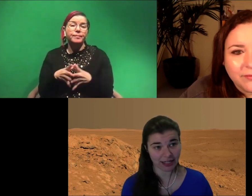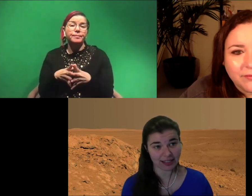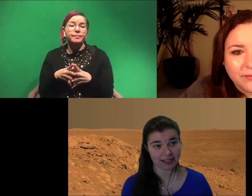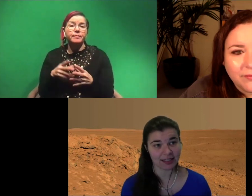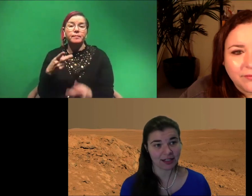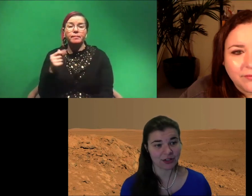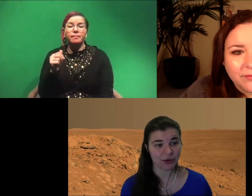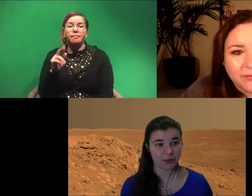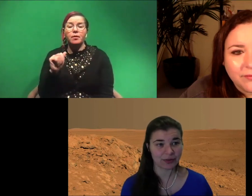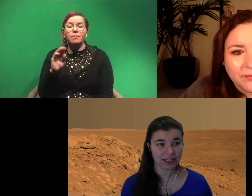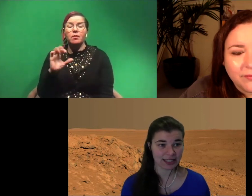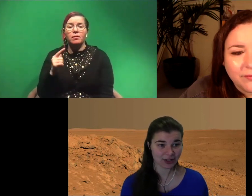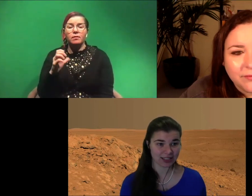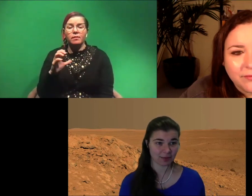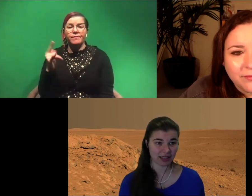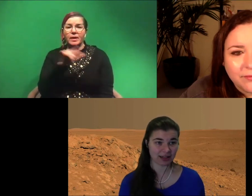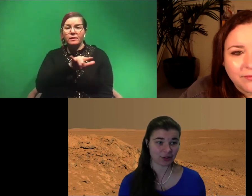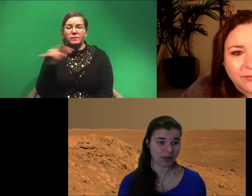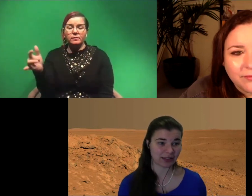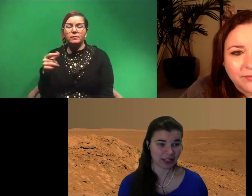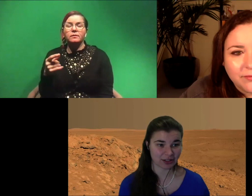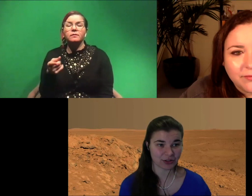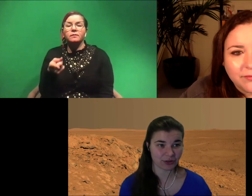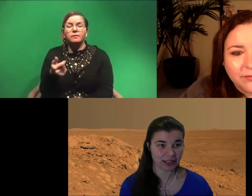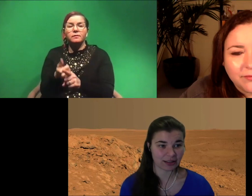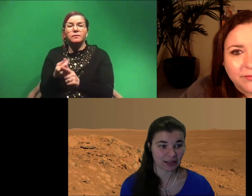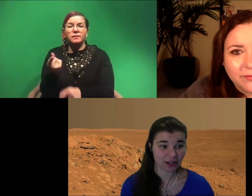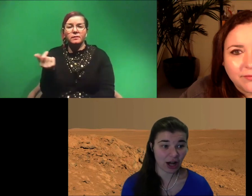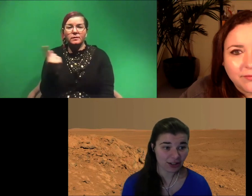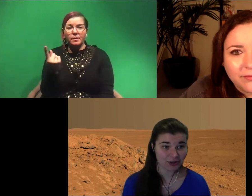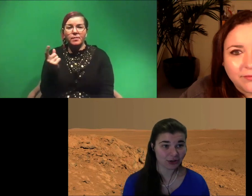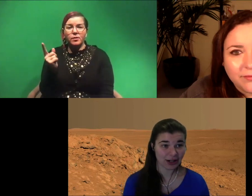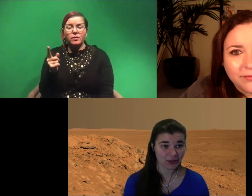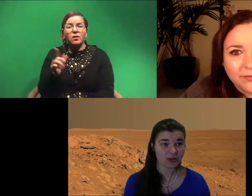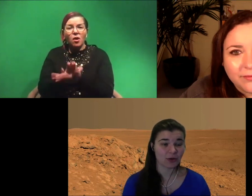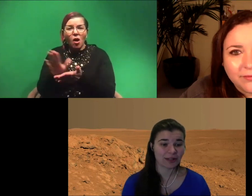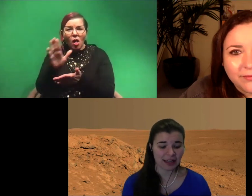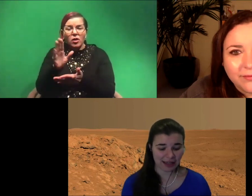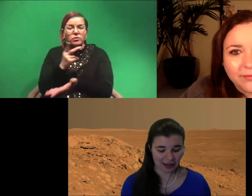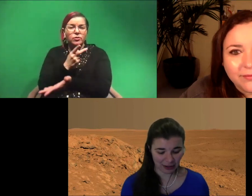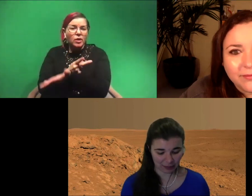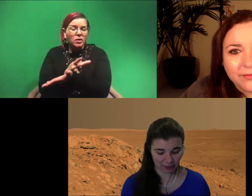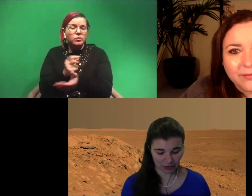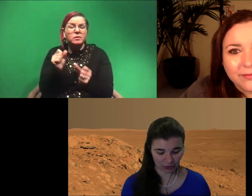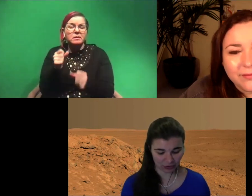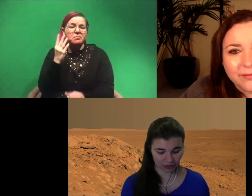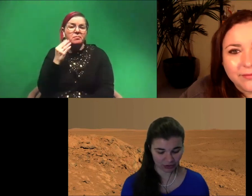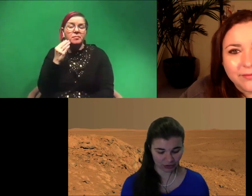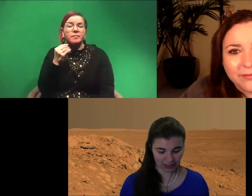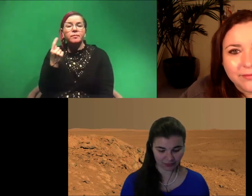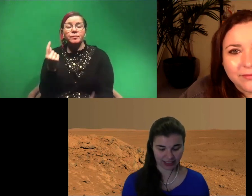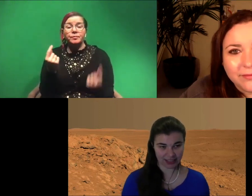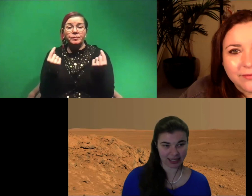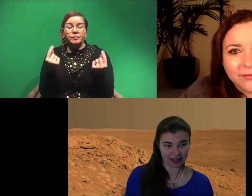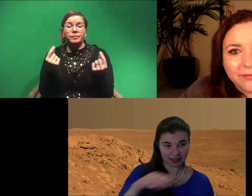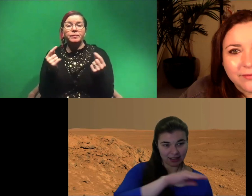parabolic flights. So this is actually something that you might even get to do in college or graduate school. So you do